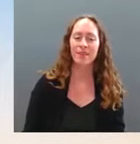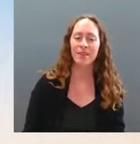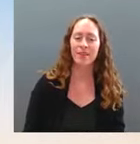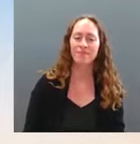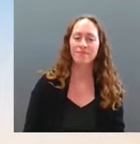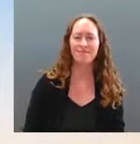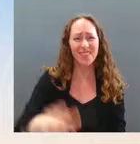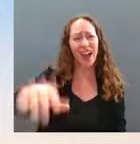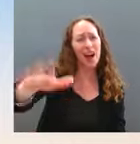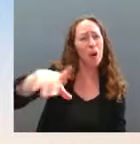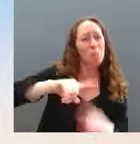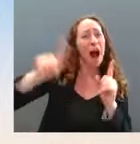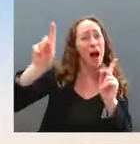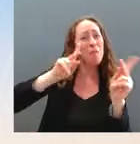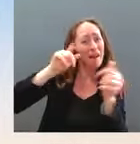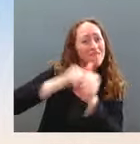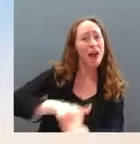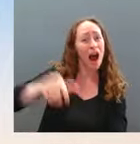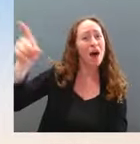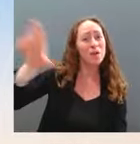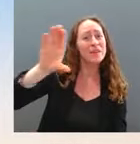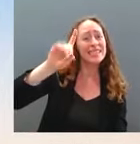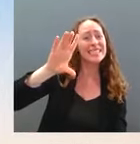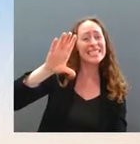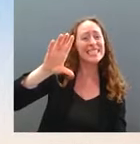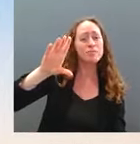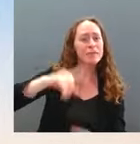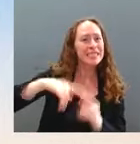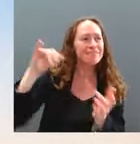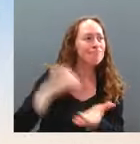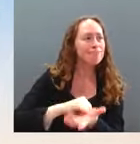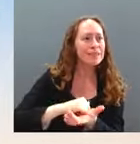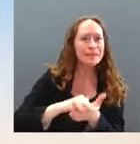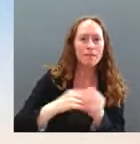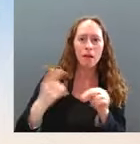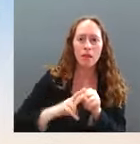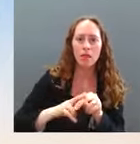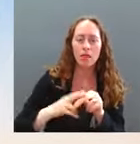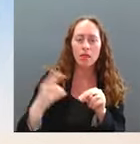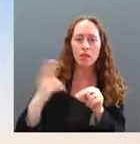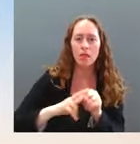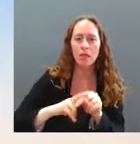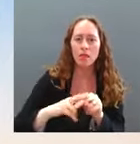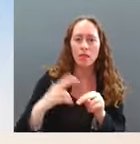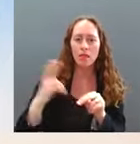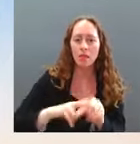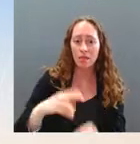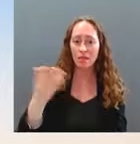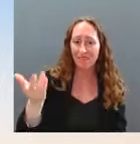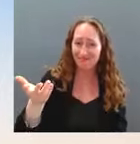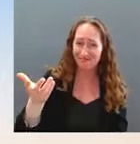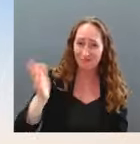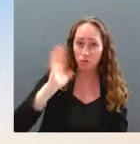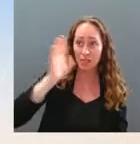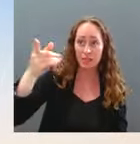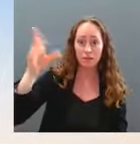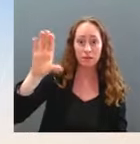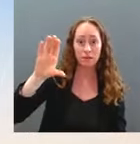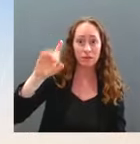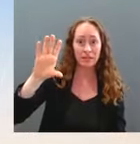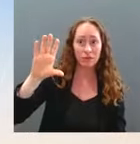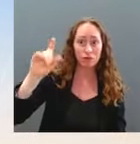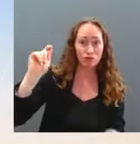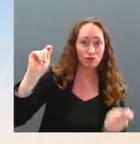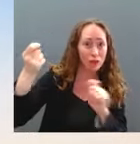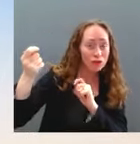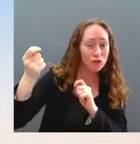revisit those guidelines or edit them in some way, given the uptick? That would be up to the CDC. But again, I think when they put out these guidelines, they made clear